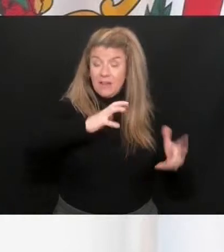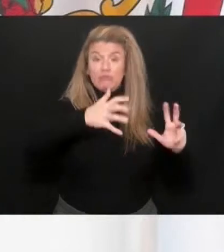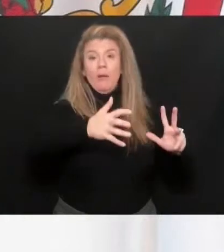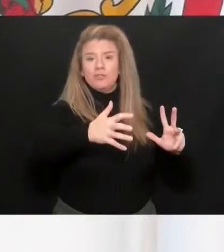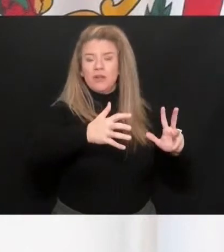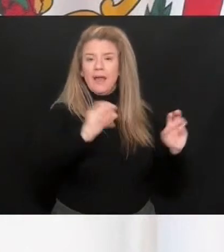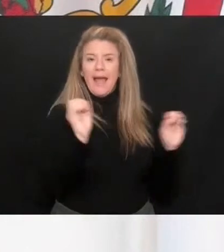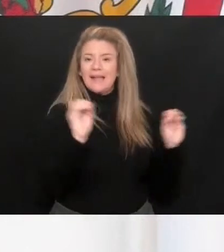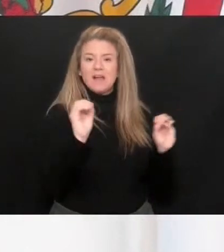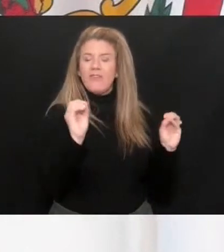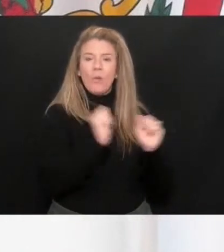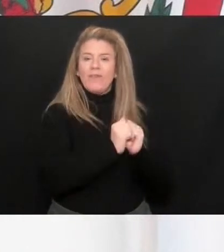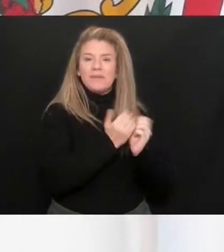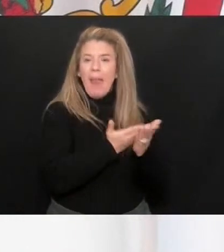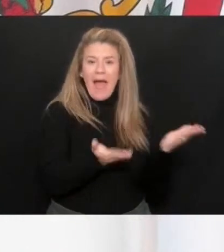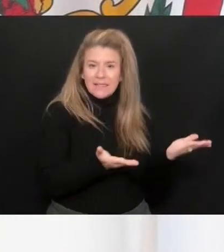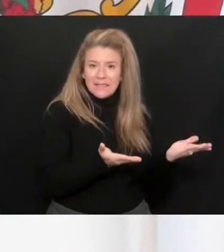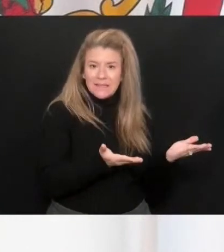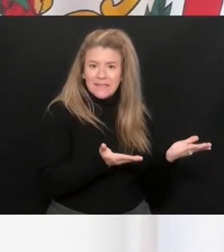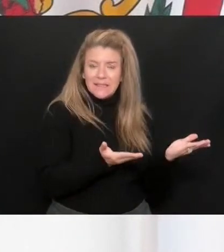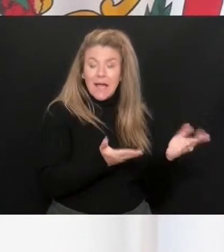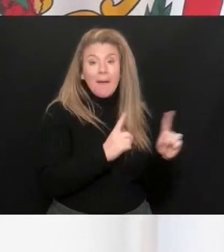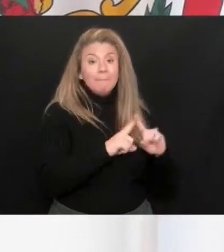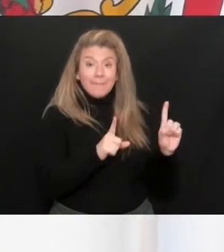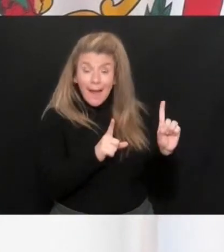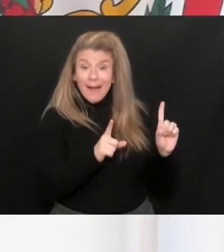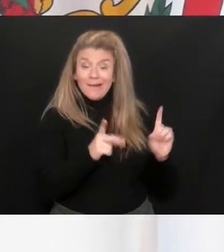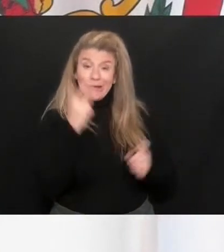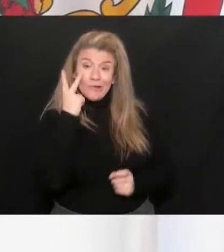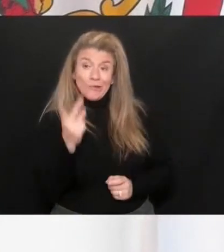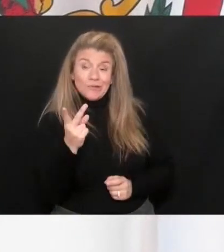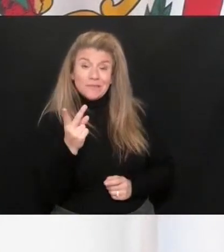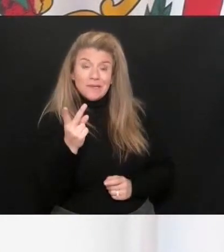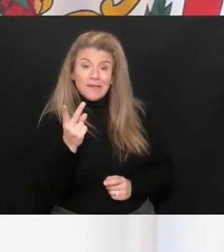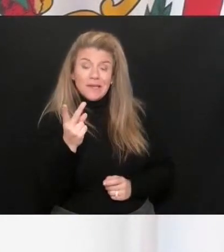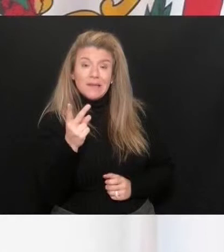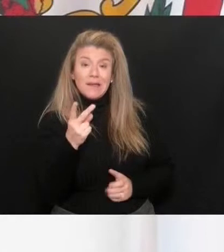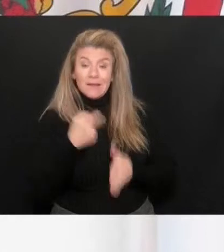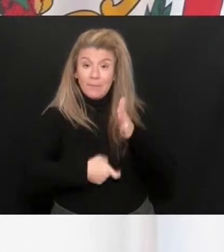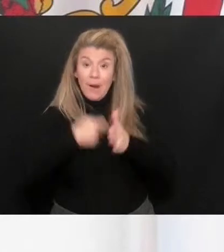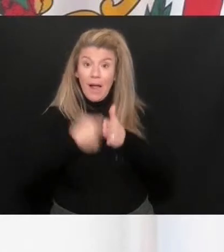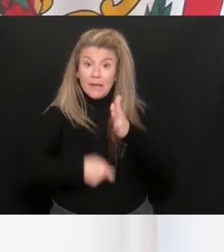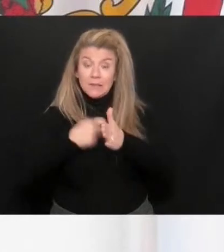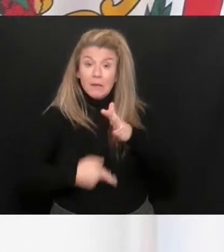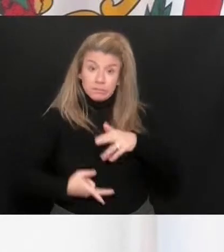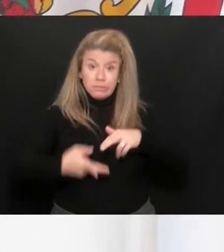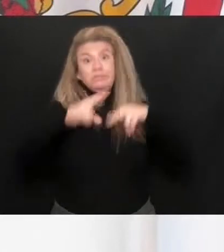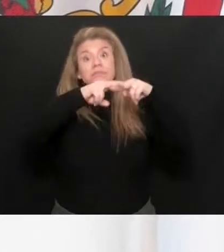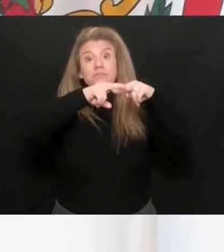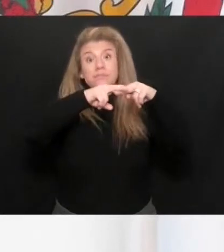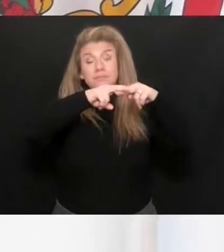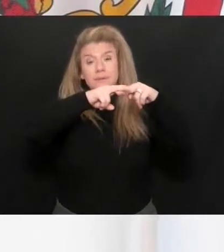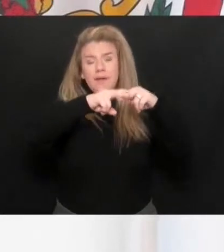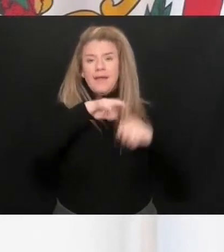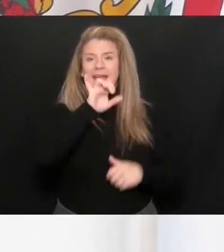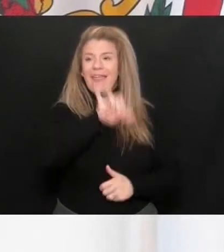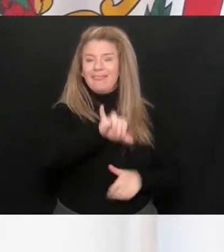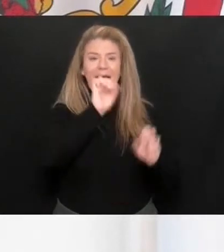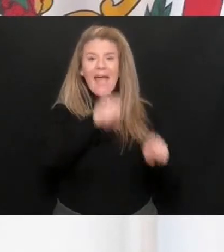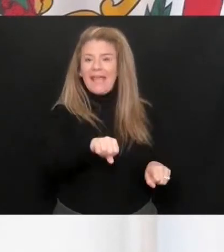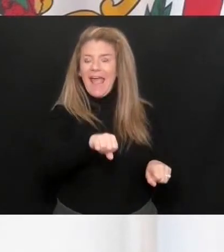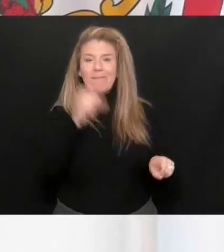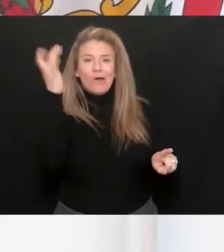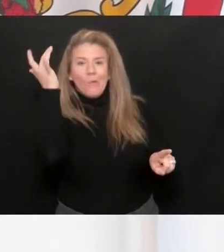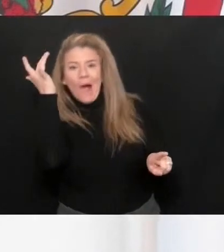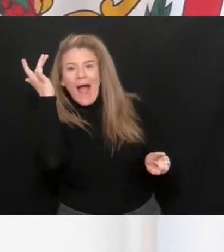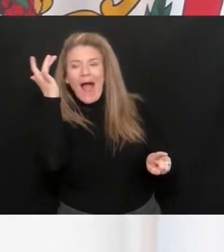anything to do with supplies, but yet you see a jump in the prices, and that can be driven by